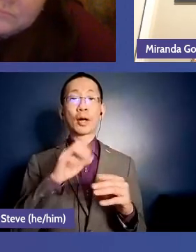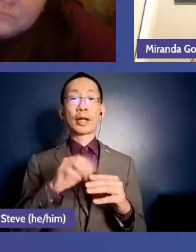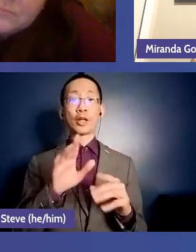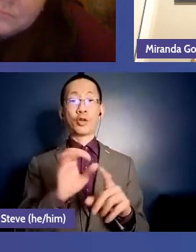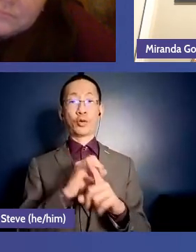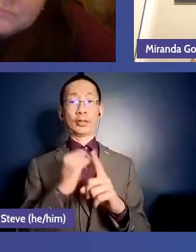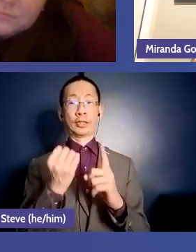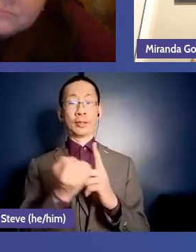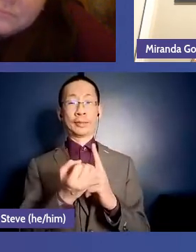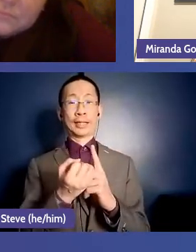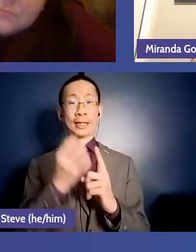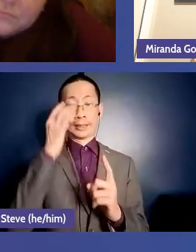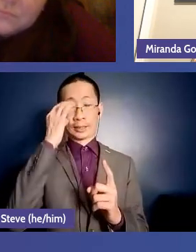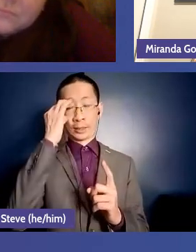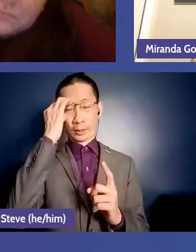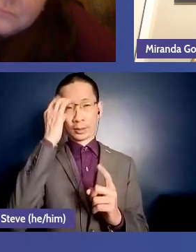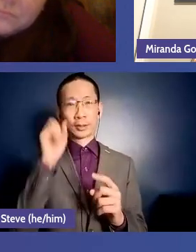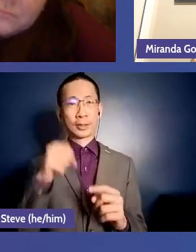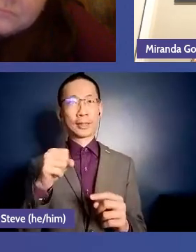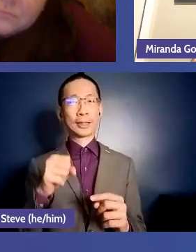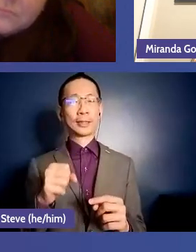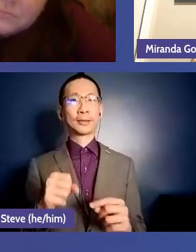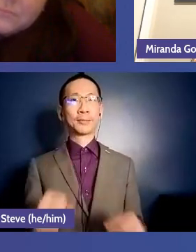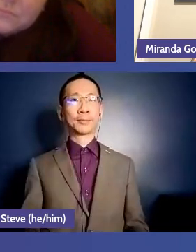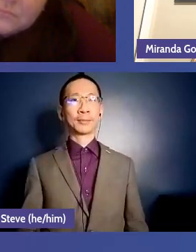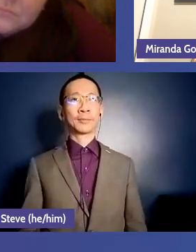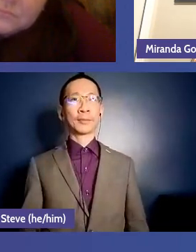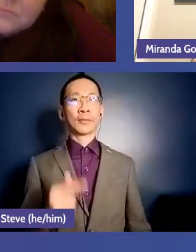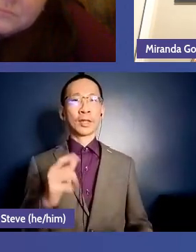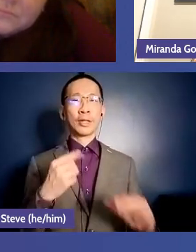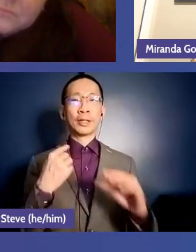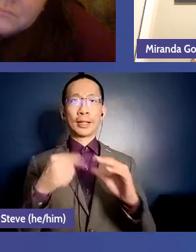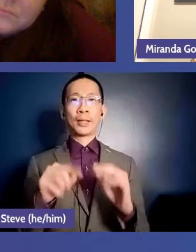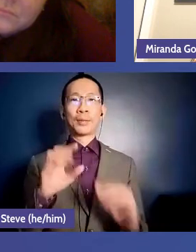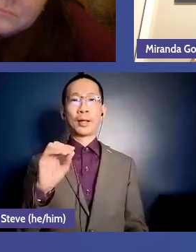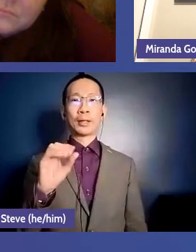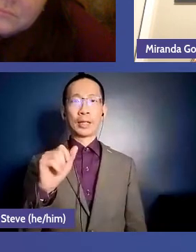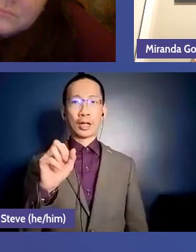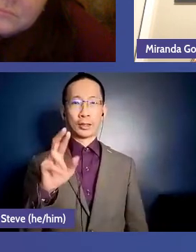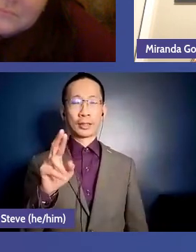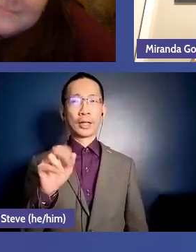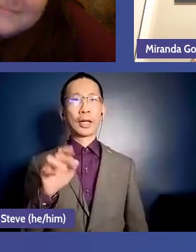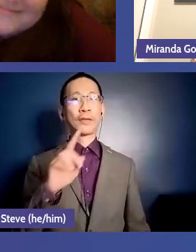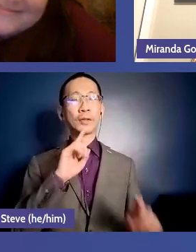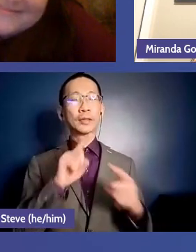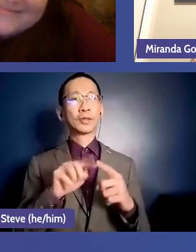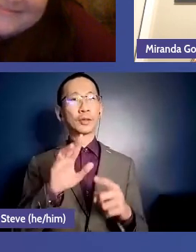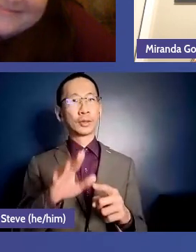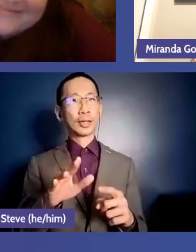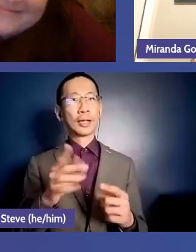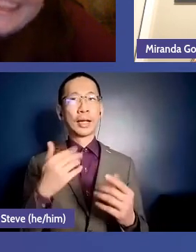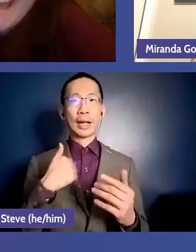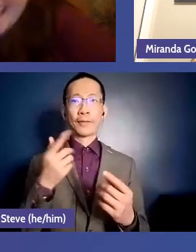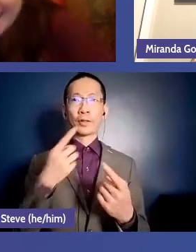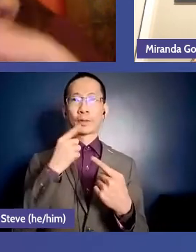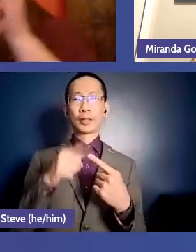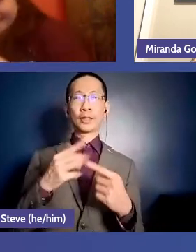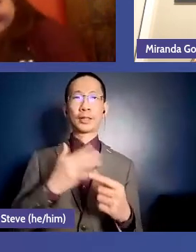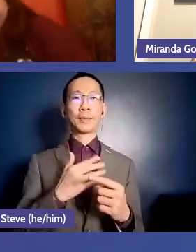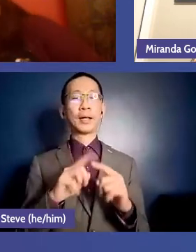circumstance. So yeah, sure, shoot an email to Oscar. If he responds to yours, Hap's going to respond to mine. But